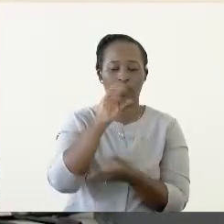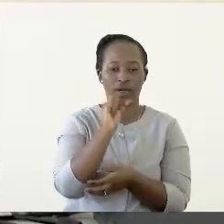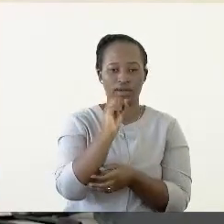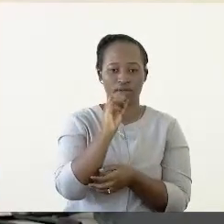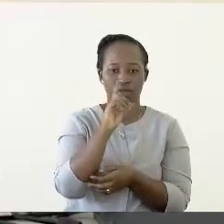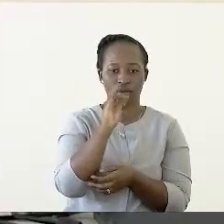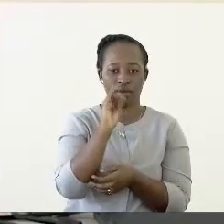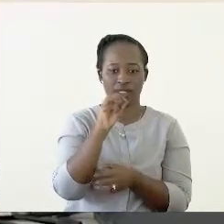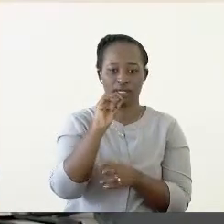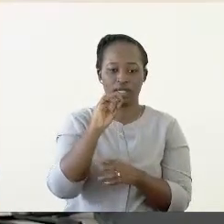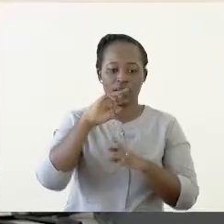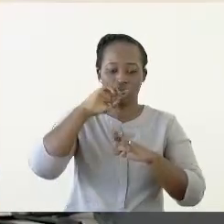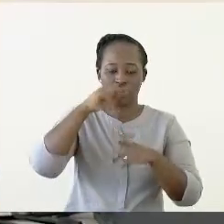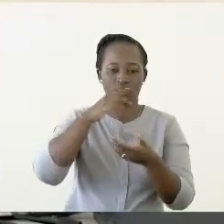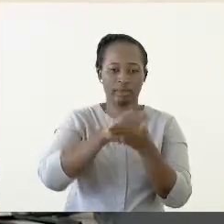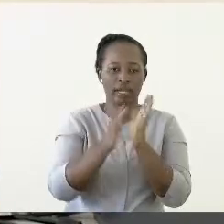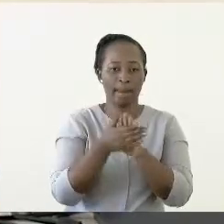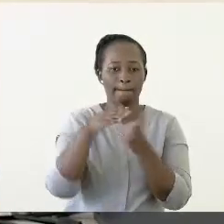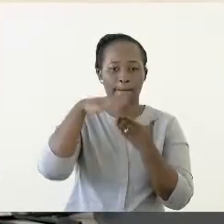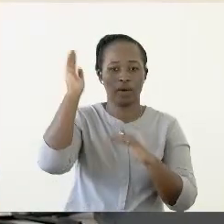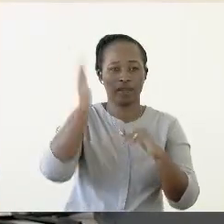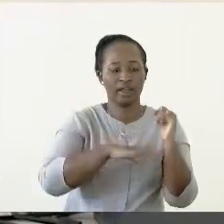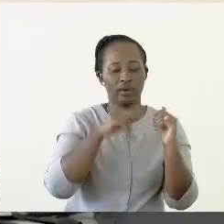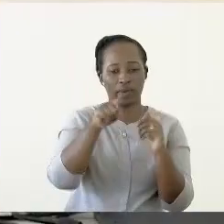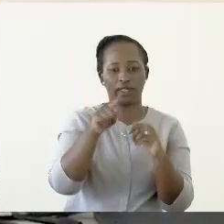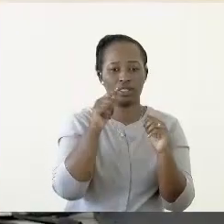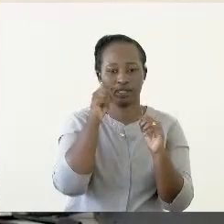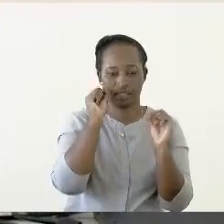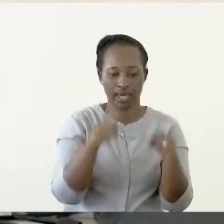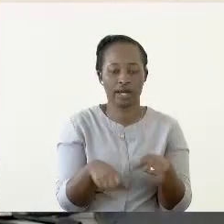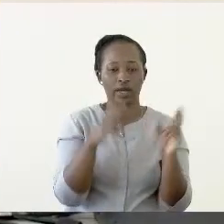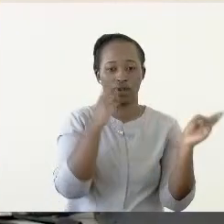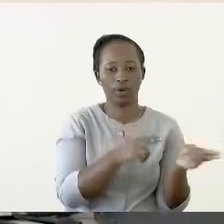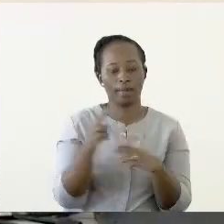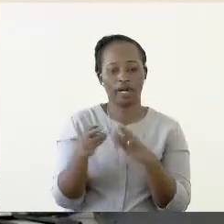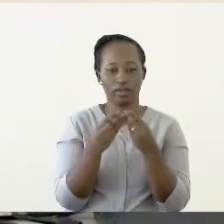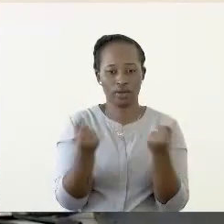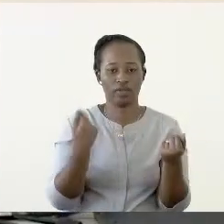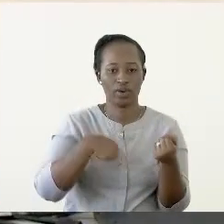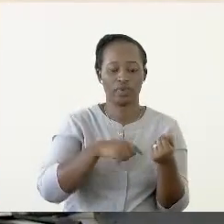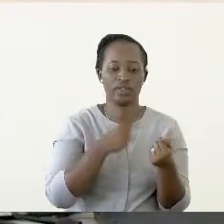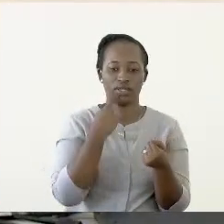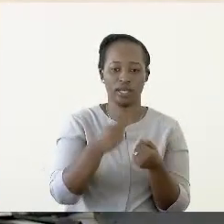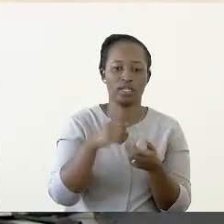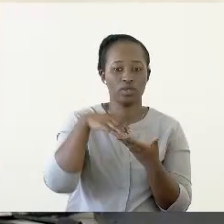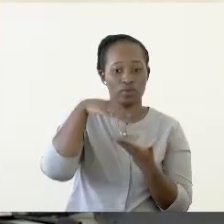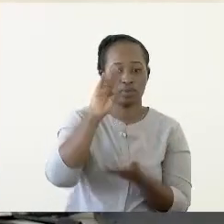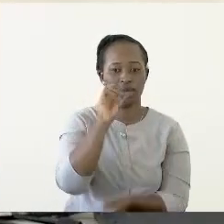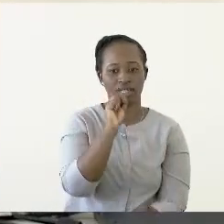dissolves more than what it can normally dissolve, then we say that it is a supersaturated